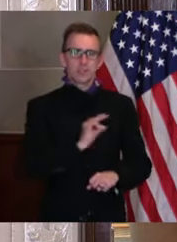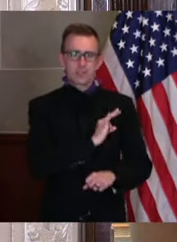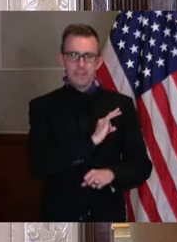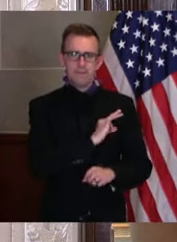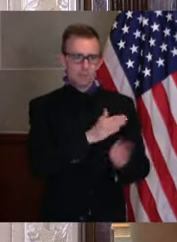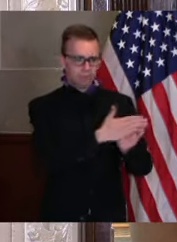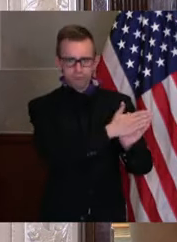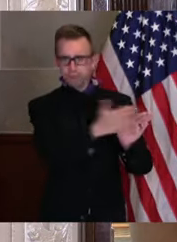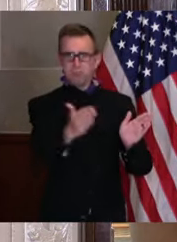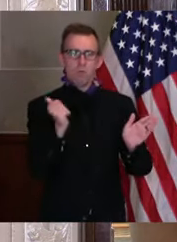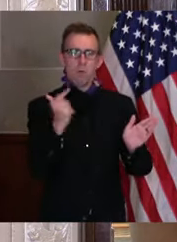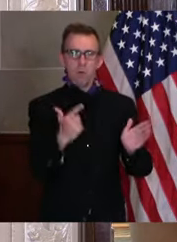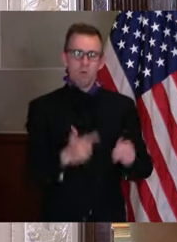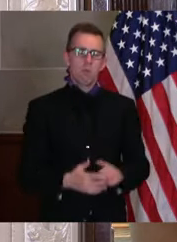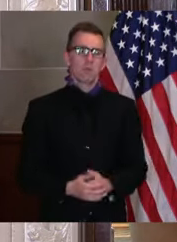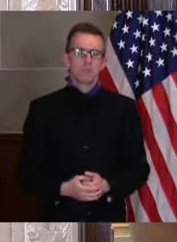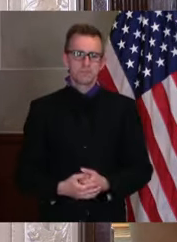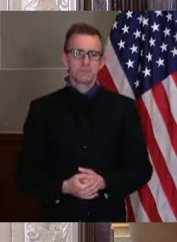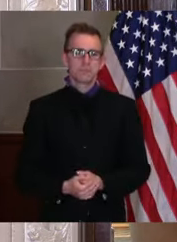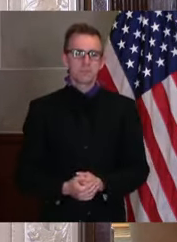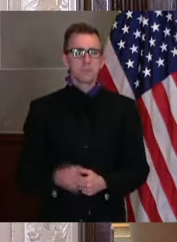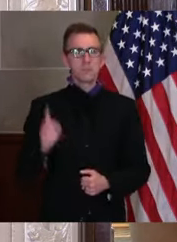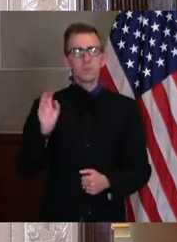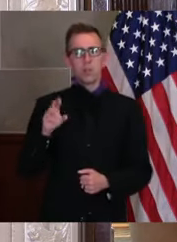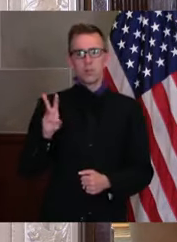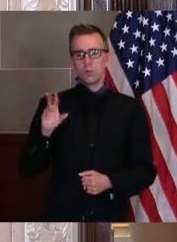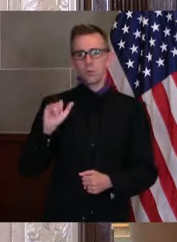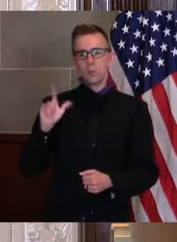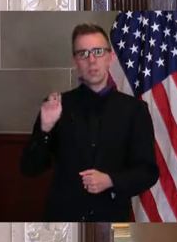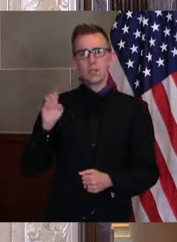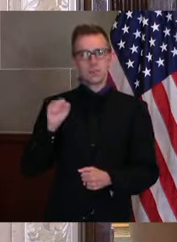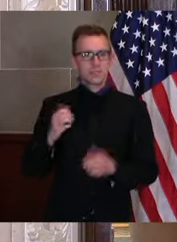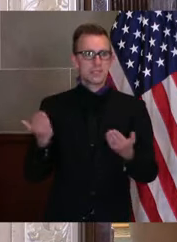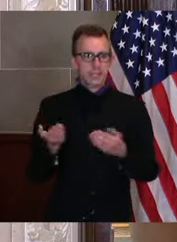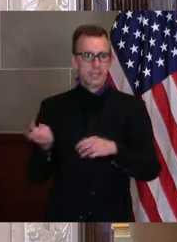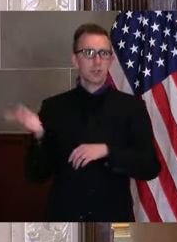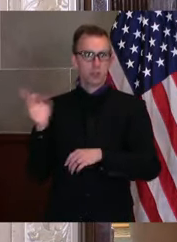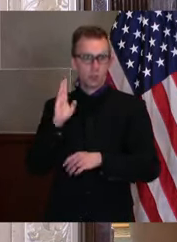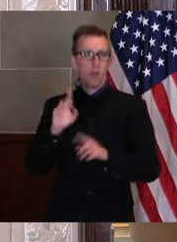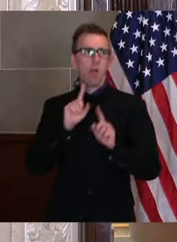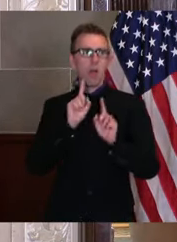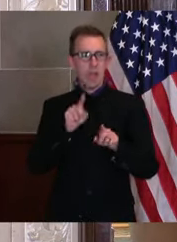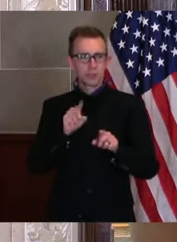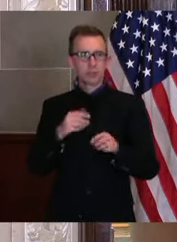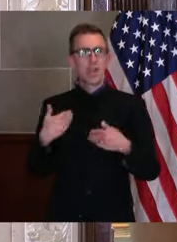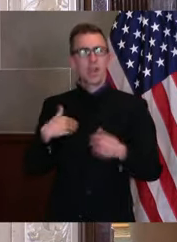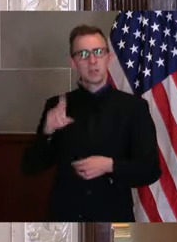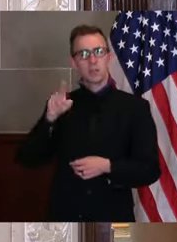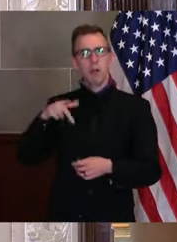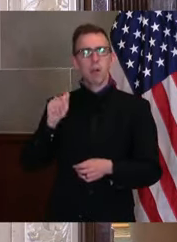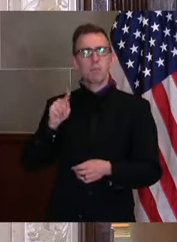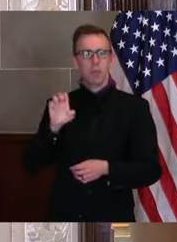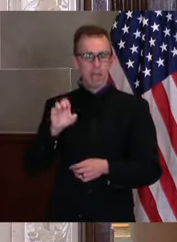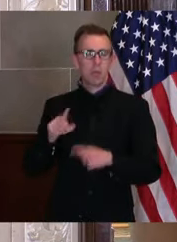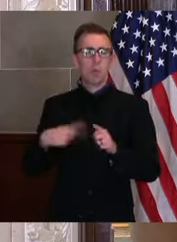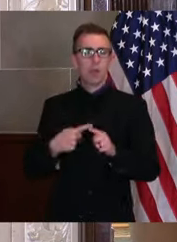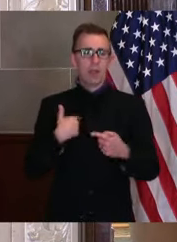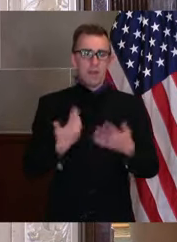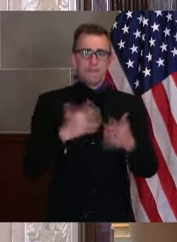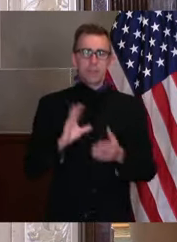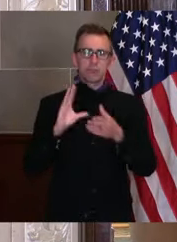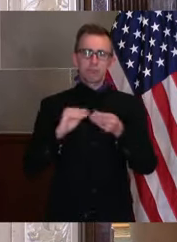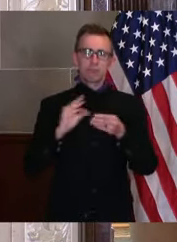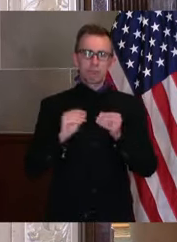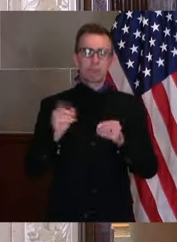facility-wide testing. Dr. Williams is here today, and he's going to be able to answer a few things. He's going to give you a little update when I finish up here about